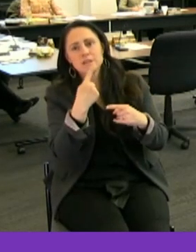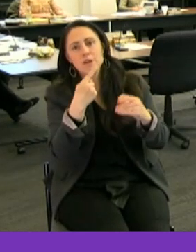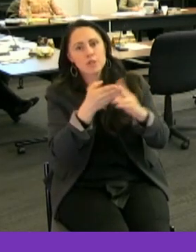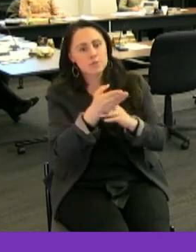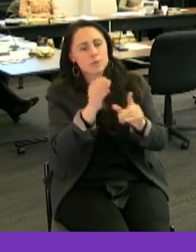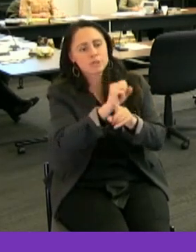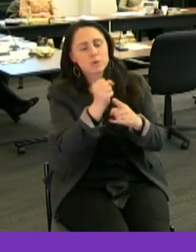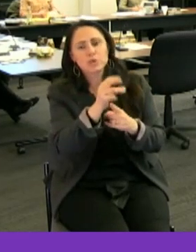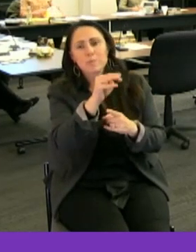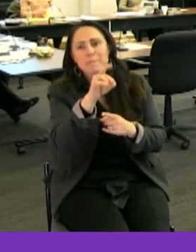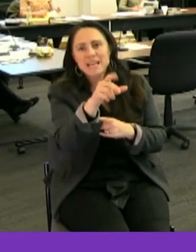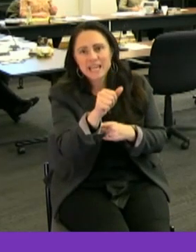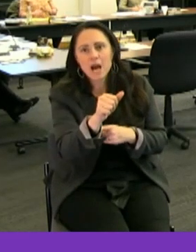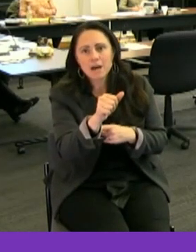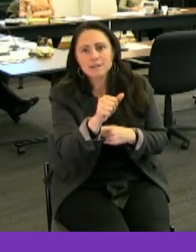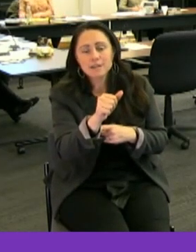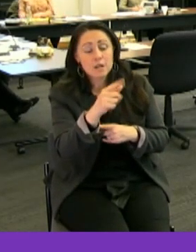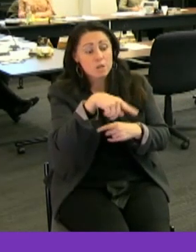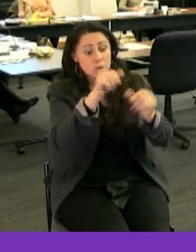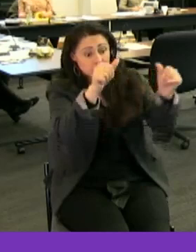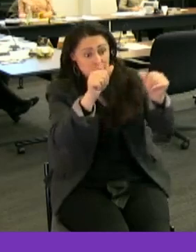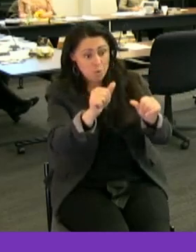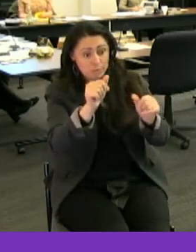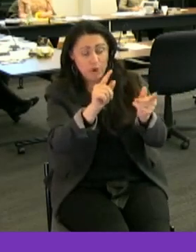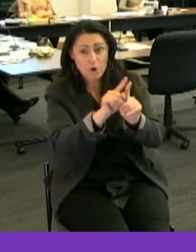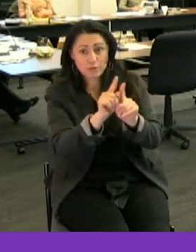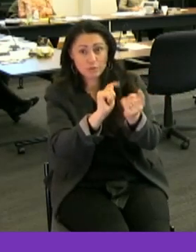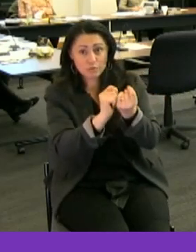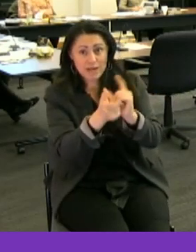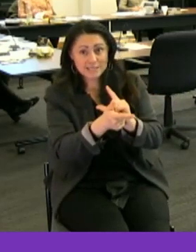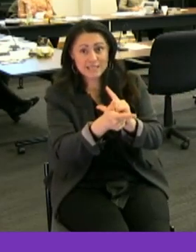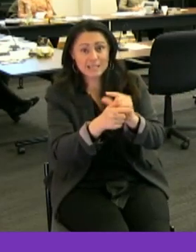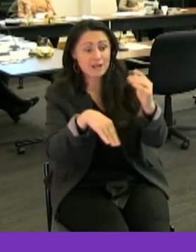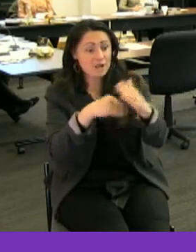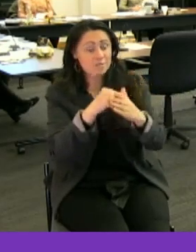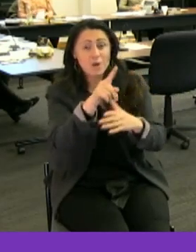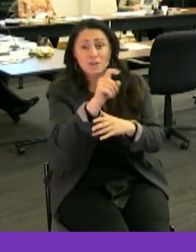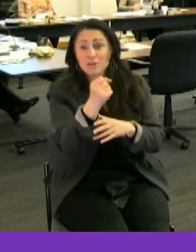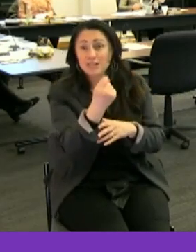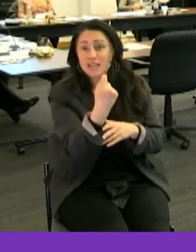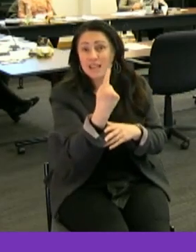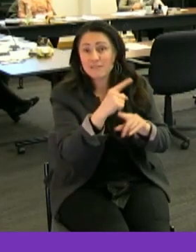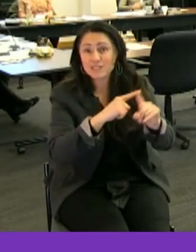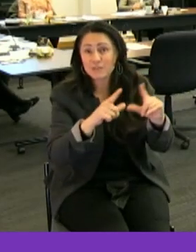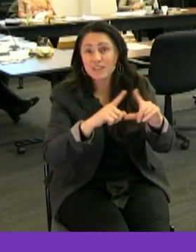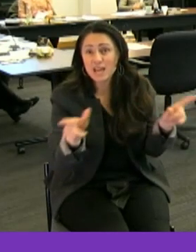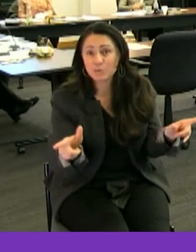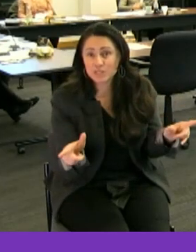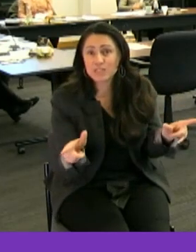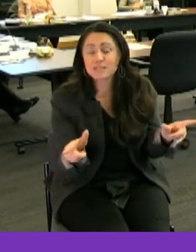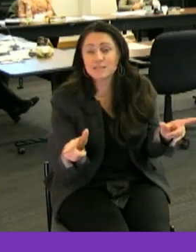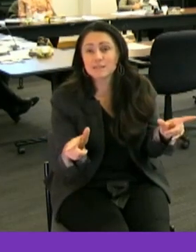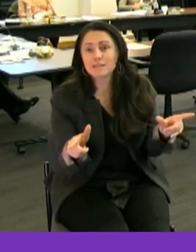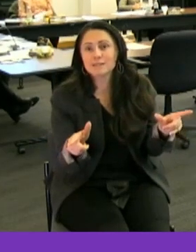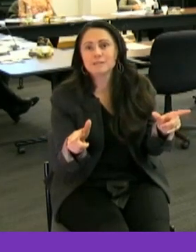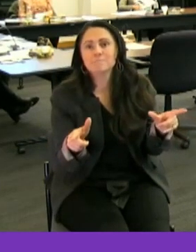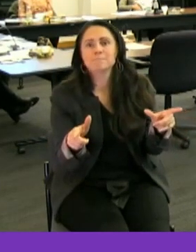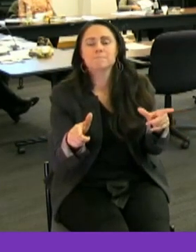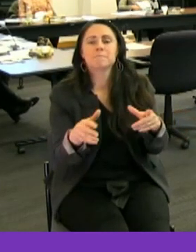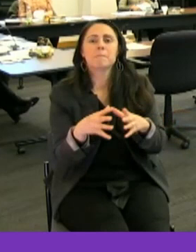media outlets. Those posts are translated in up to 111 different languages.